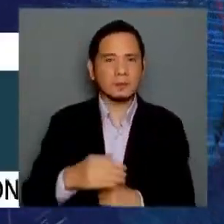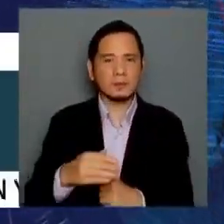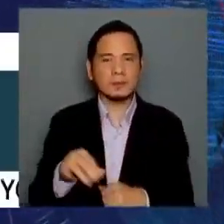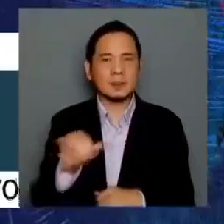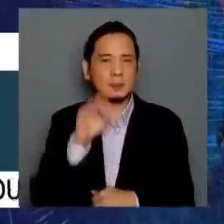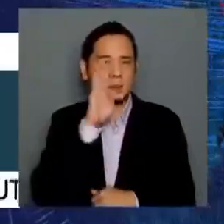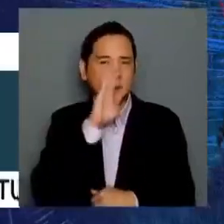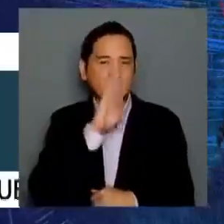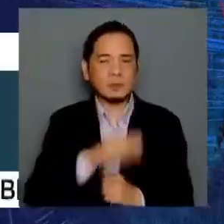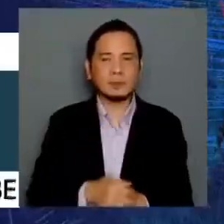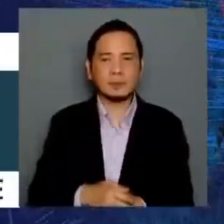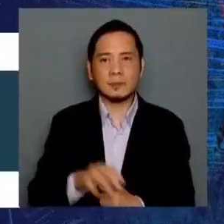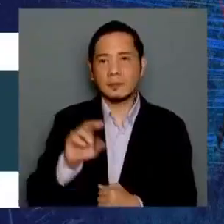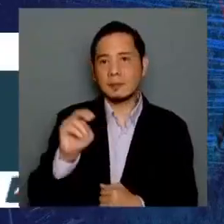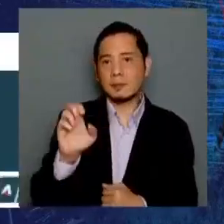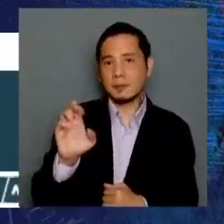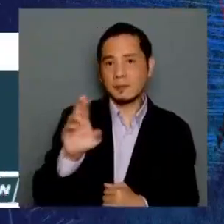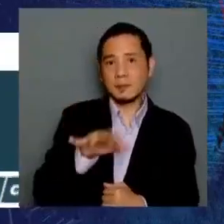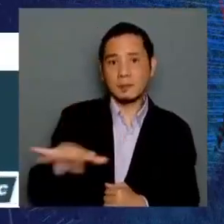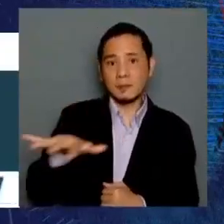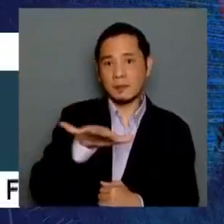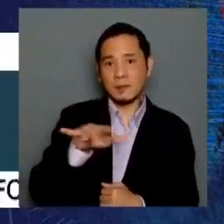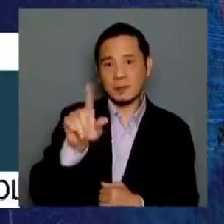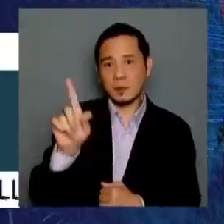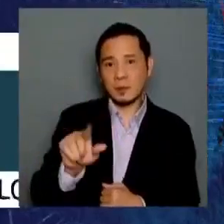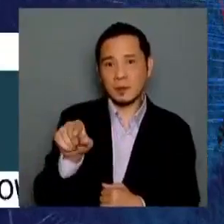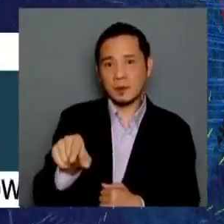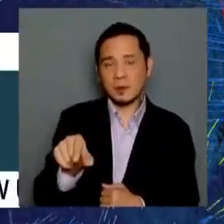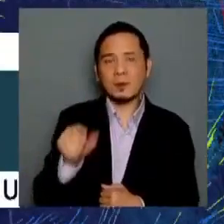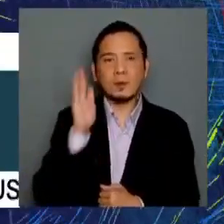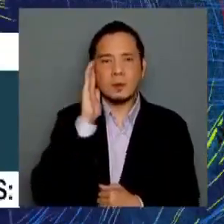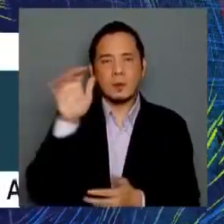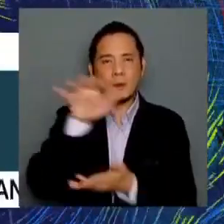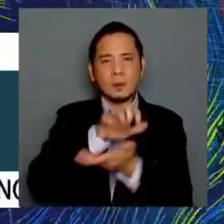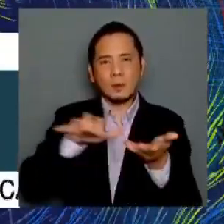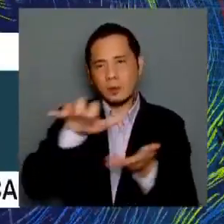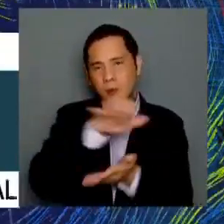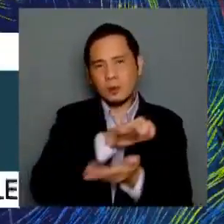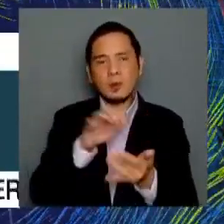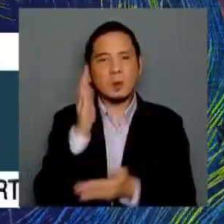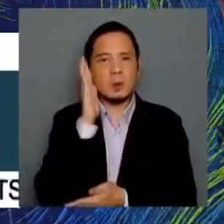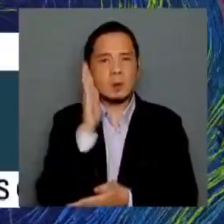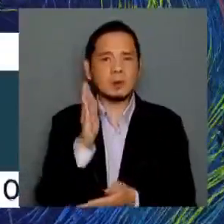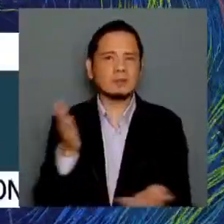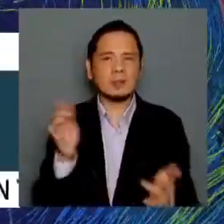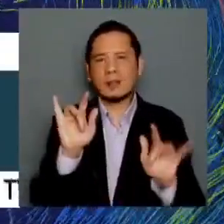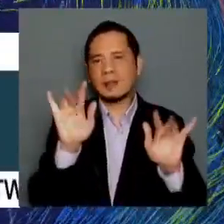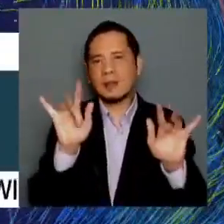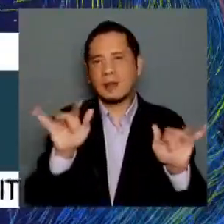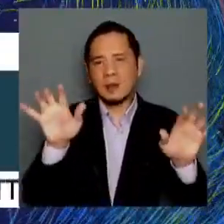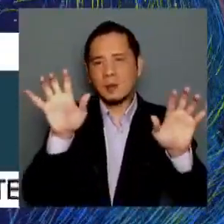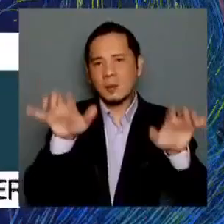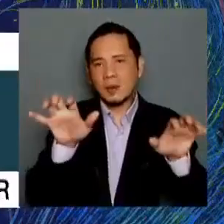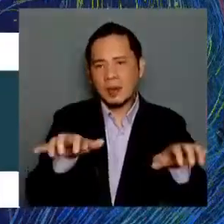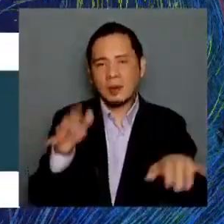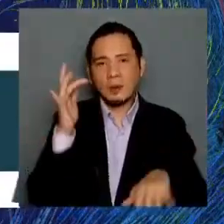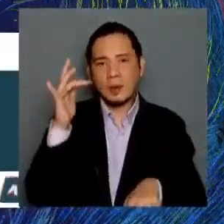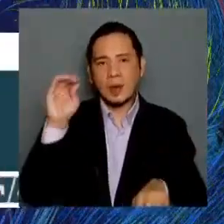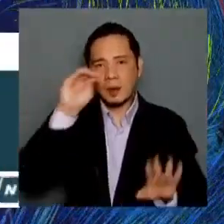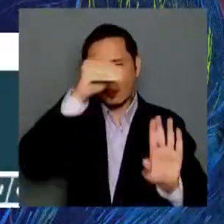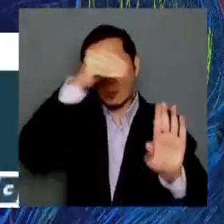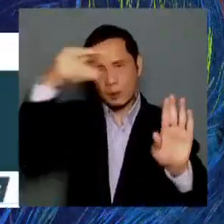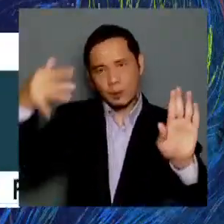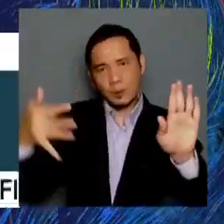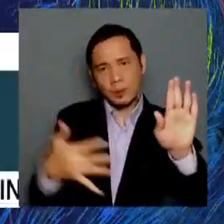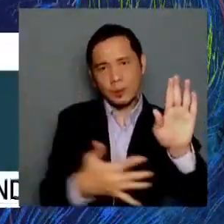Metro Manila and the rest of Luzon, may expect partly cloudy to cloudy skies with light rains due to the effects of northeast monsoon. And